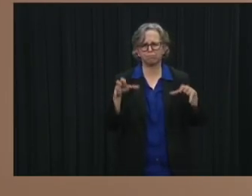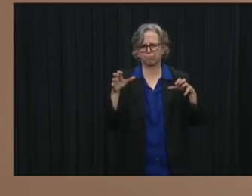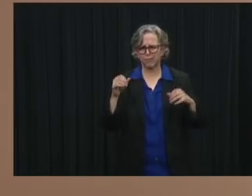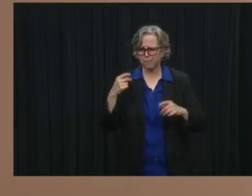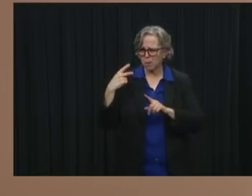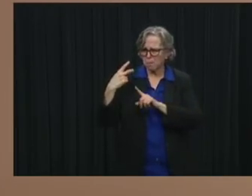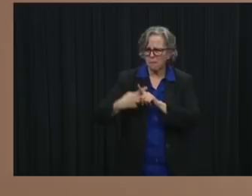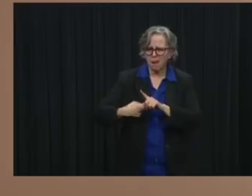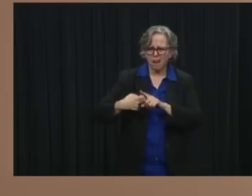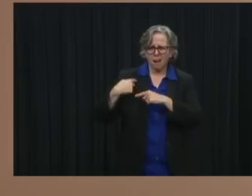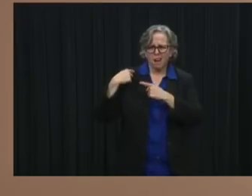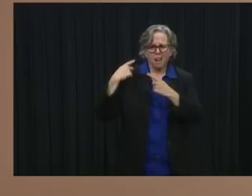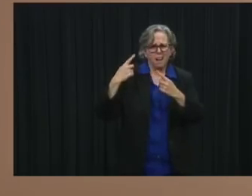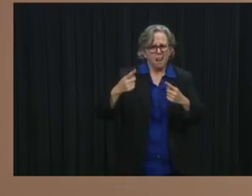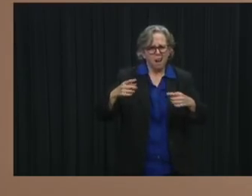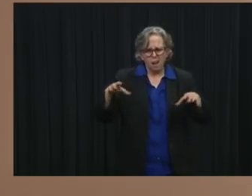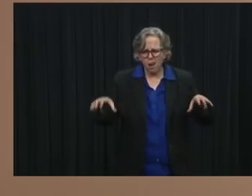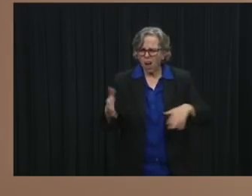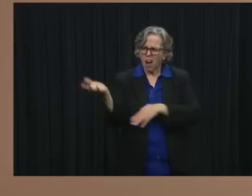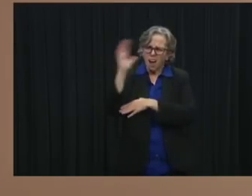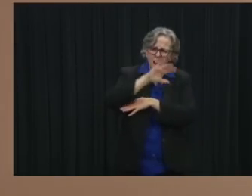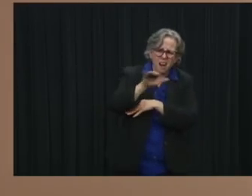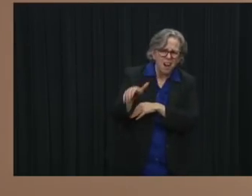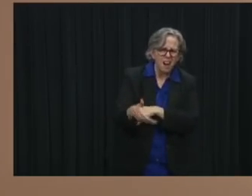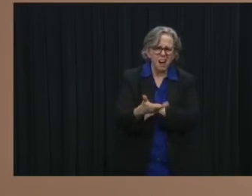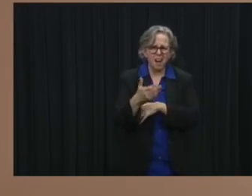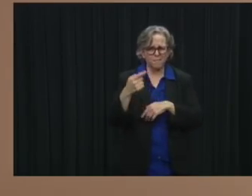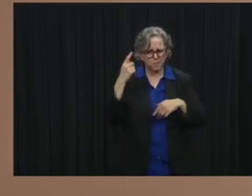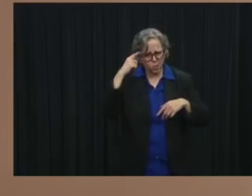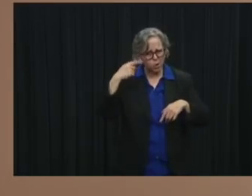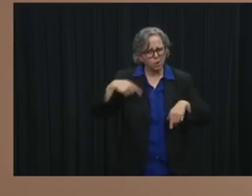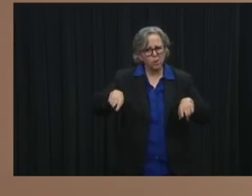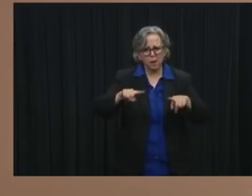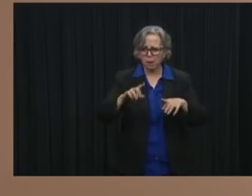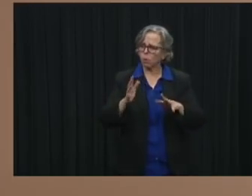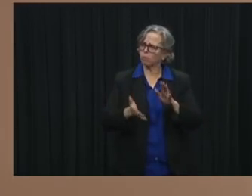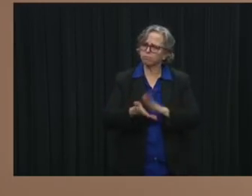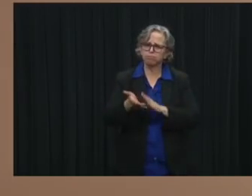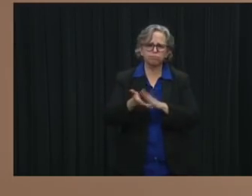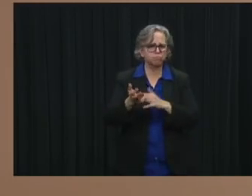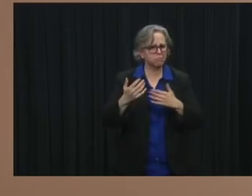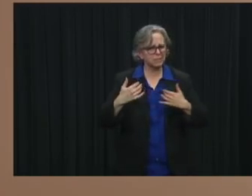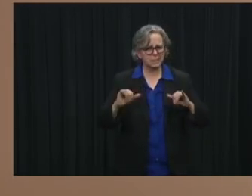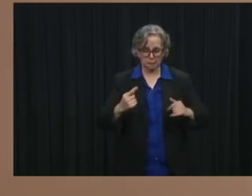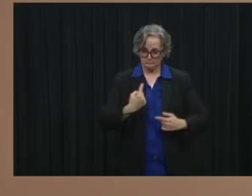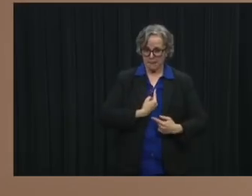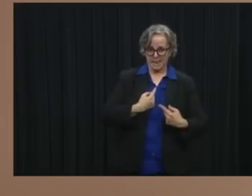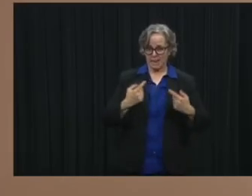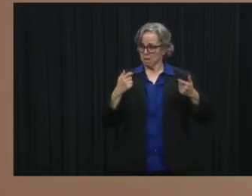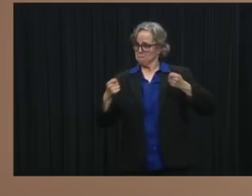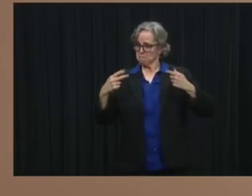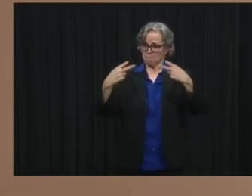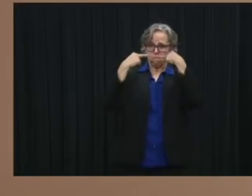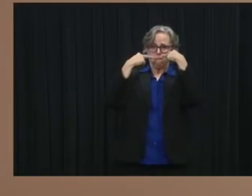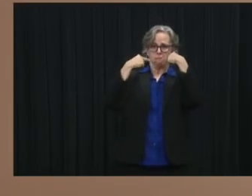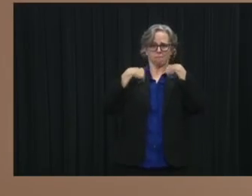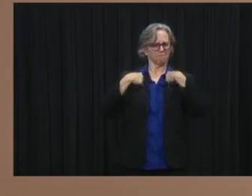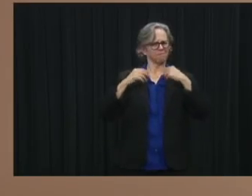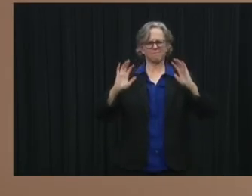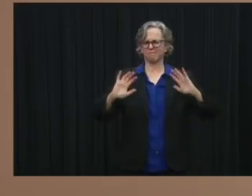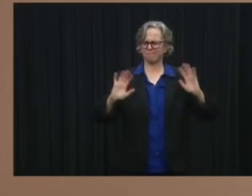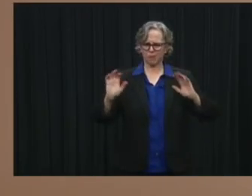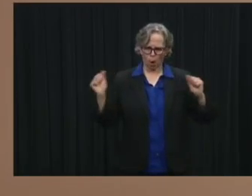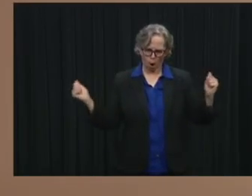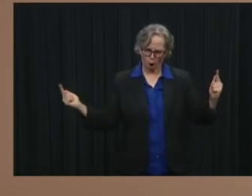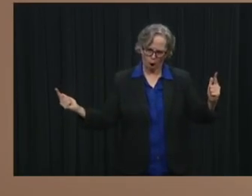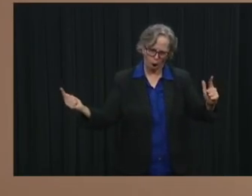they will keep working for you all through this. So please know, it's not me, it's all of us. I am just that